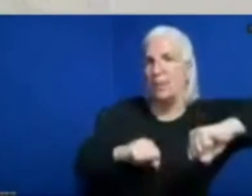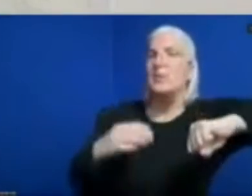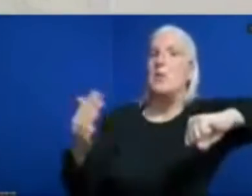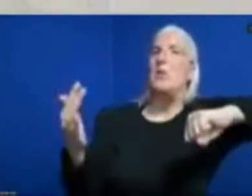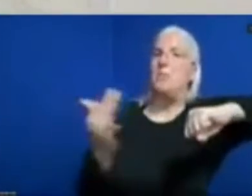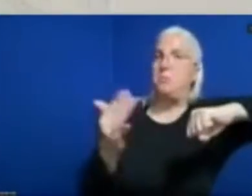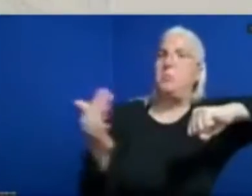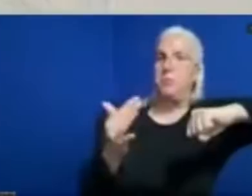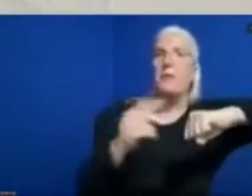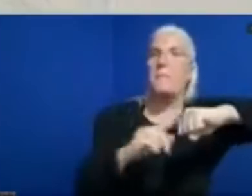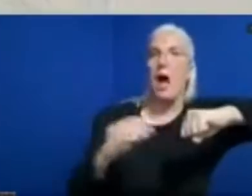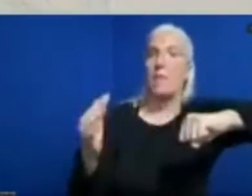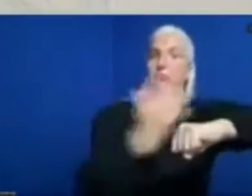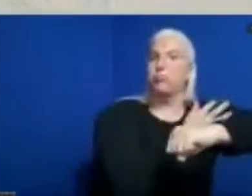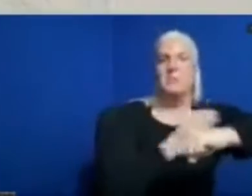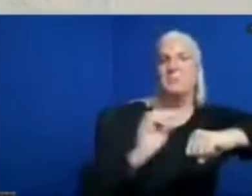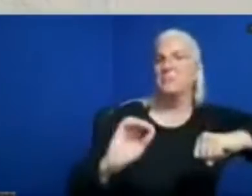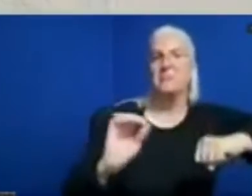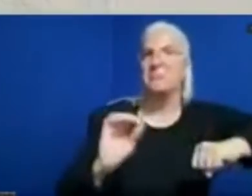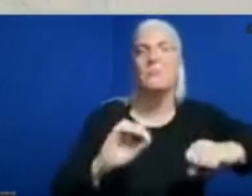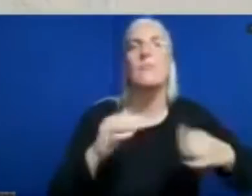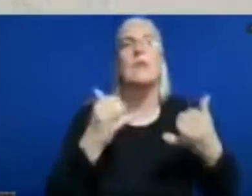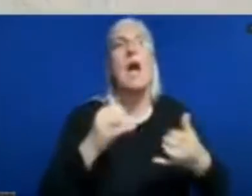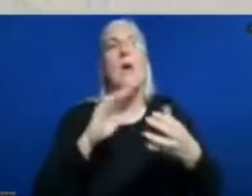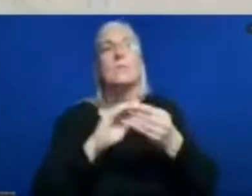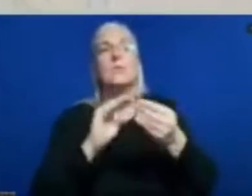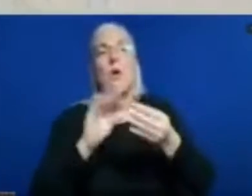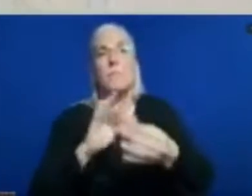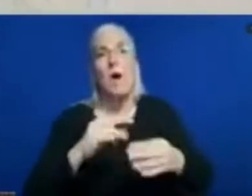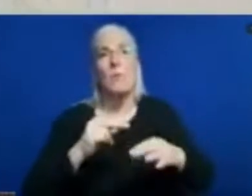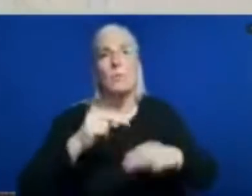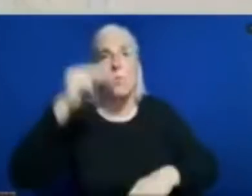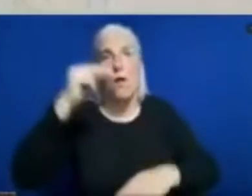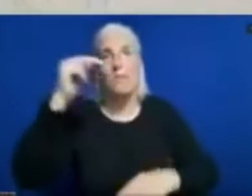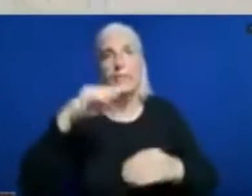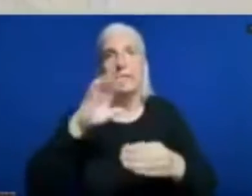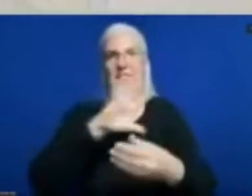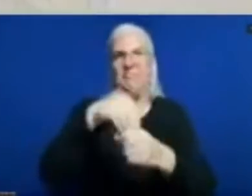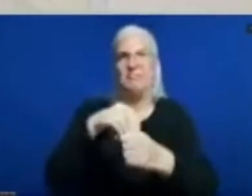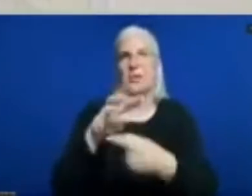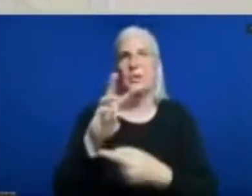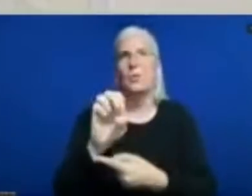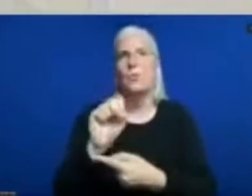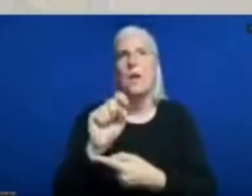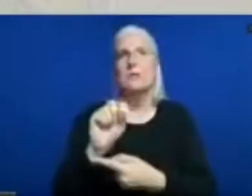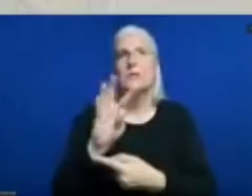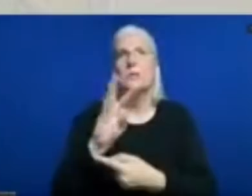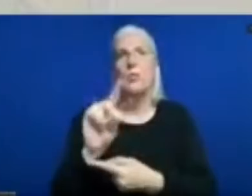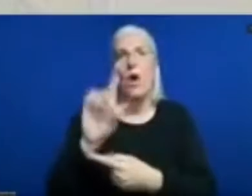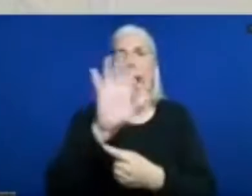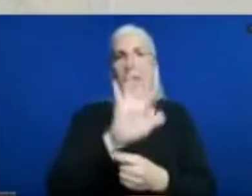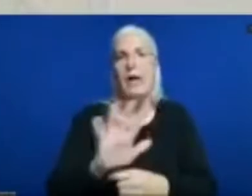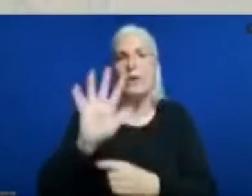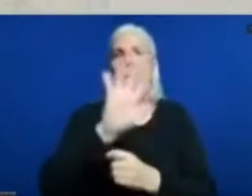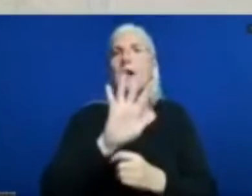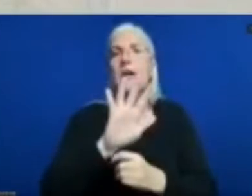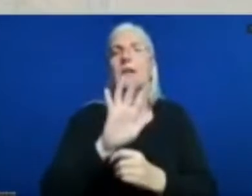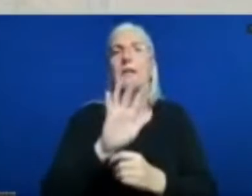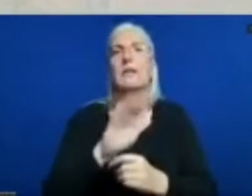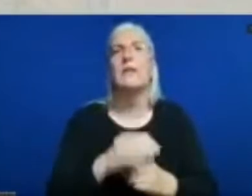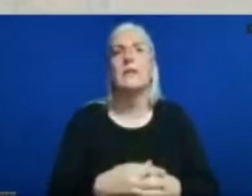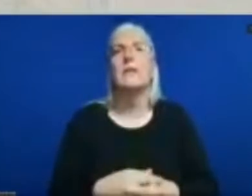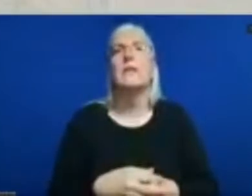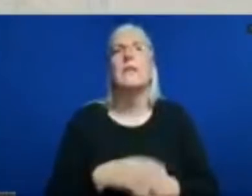into the Westwood sector into Plumas County, this is where we're starting to see more heat in here. The fire progressed